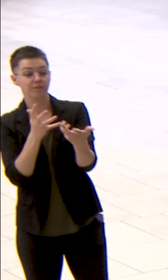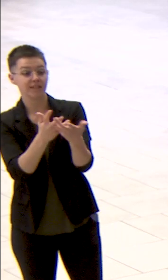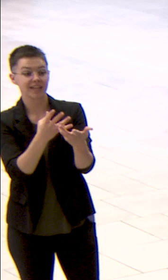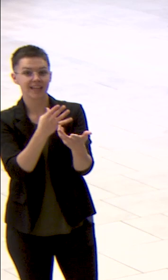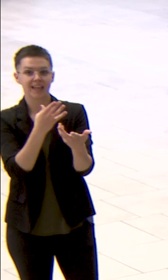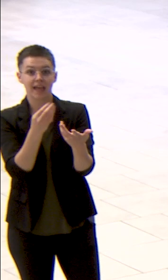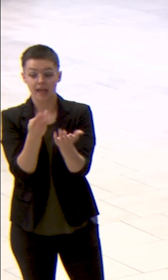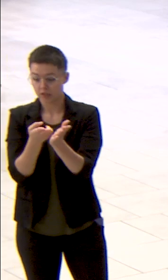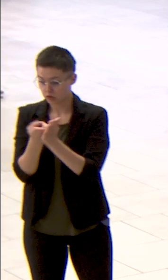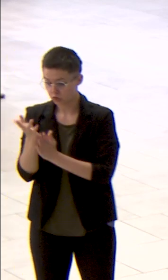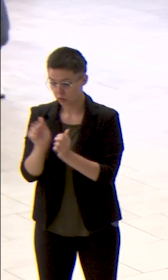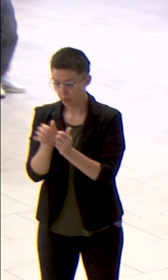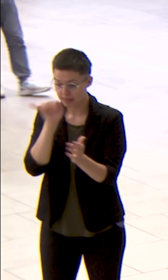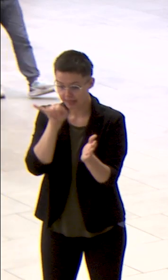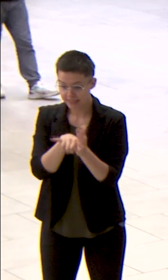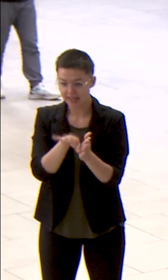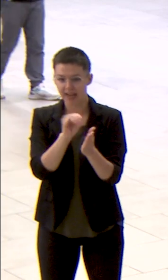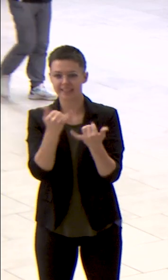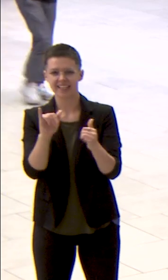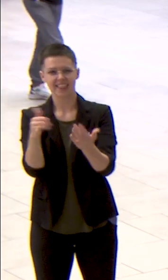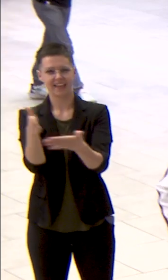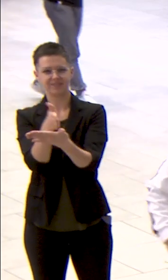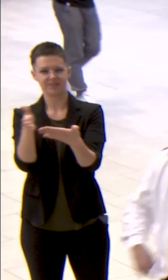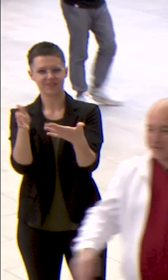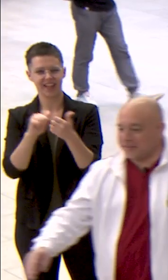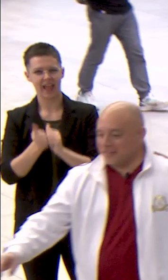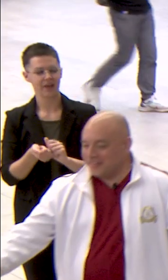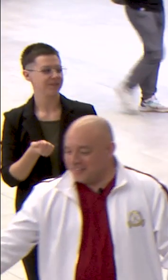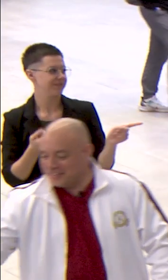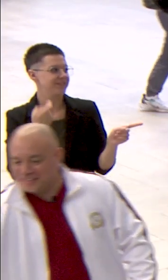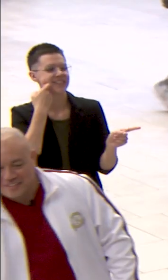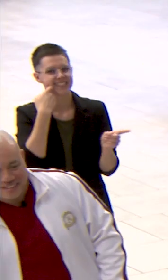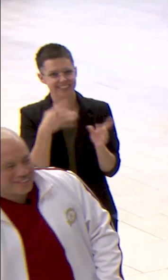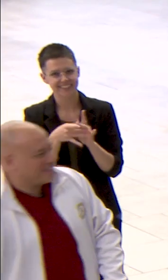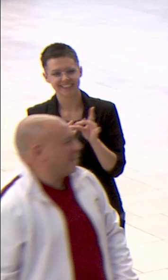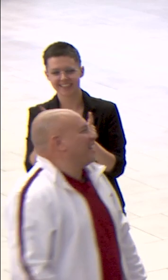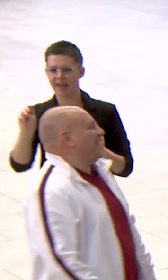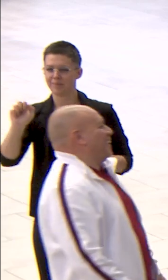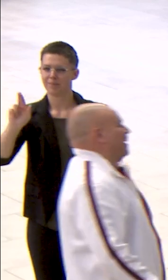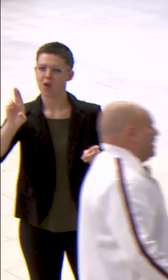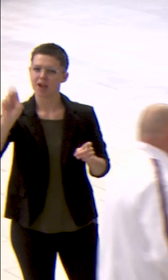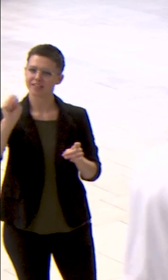ground, especially in the entrepreneurial space? Yeah, we had an extensive, Marcus is gonna solve it all.